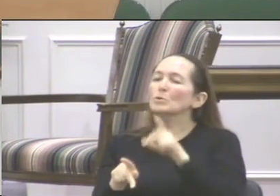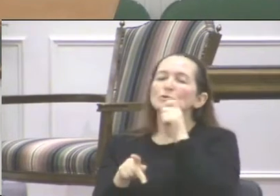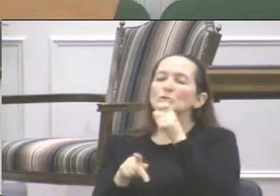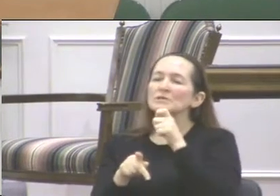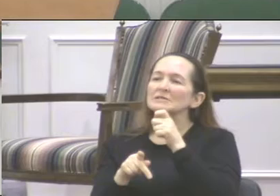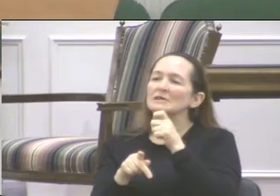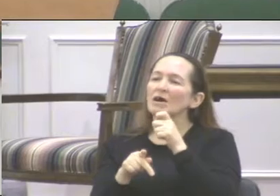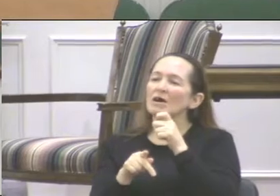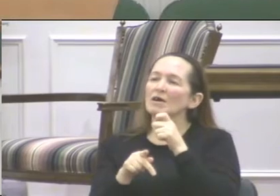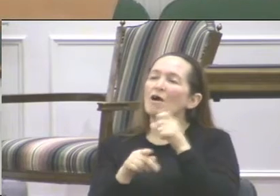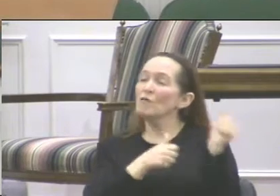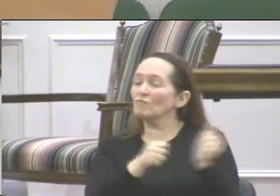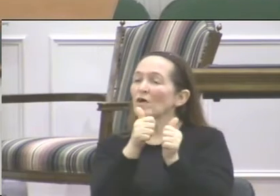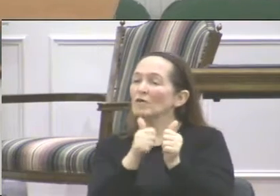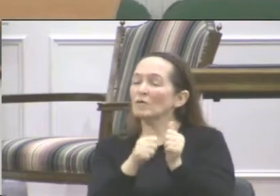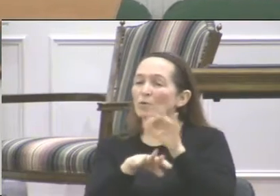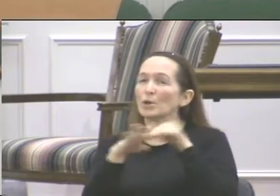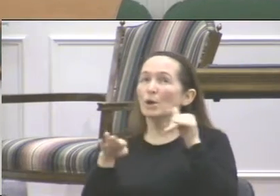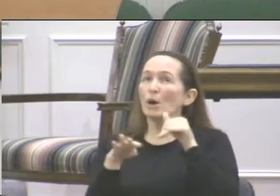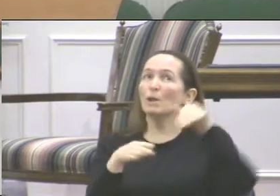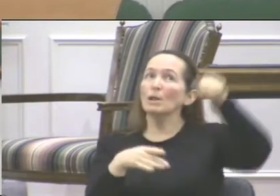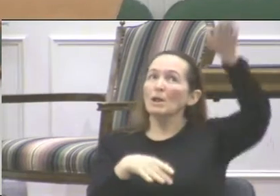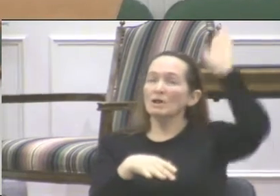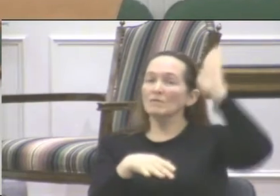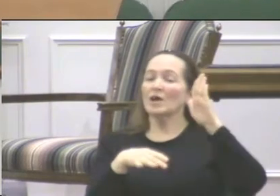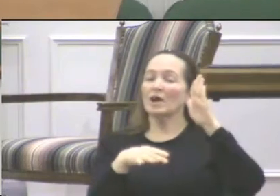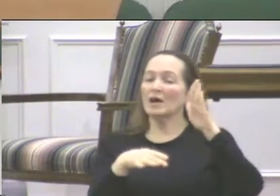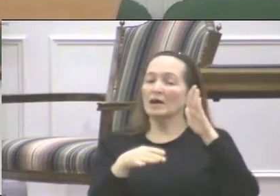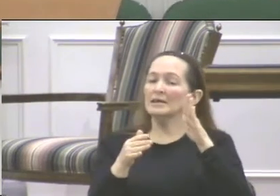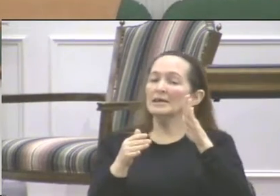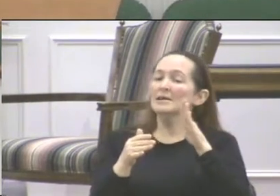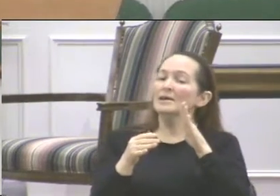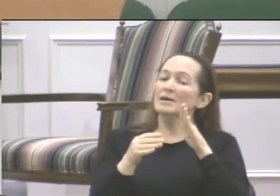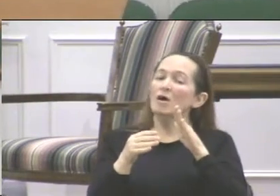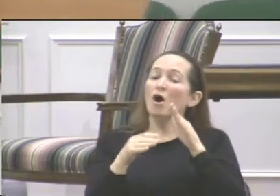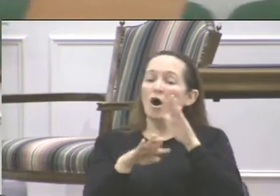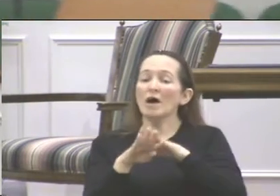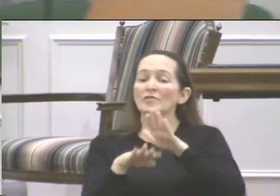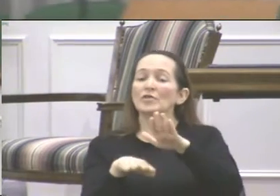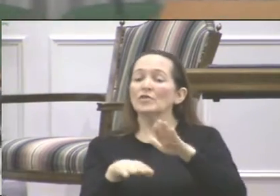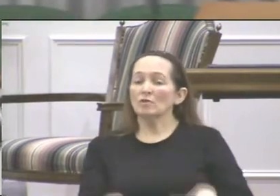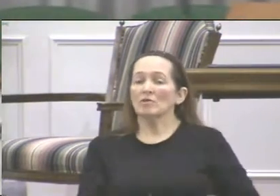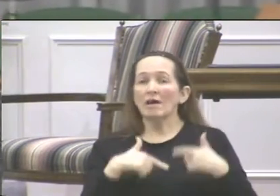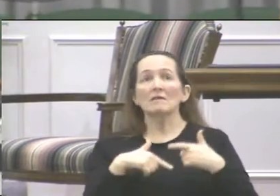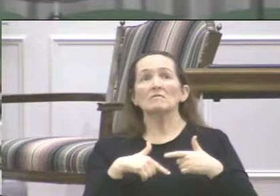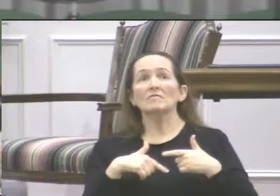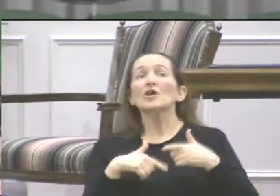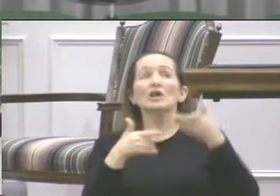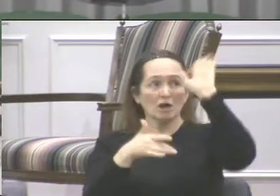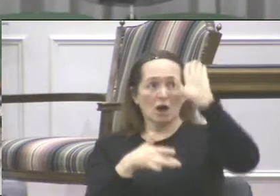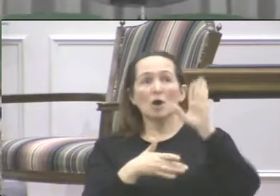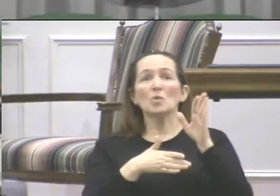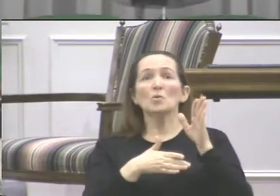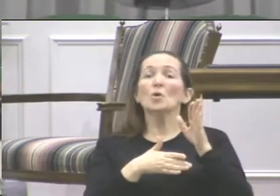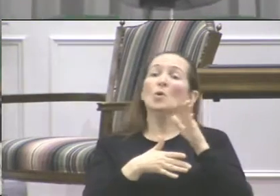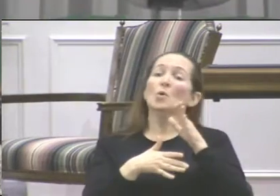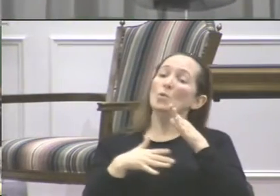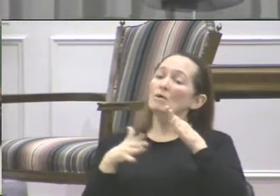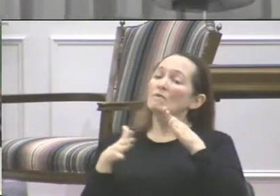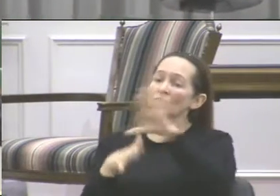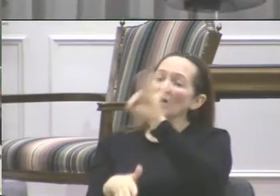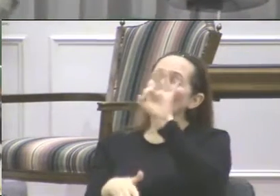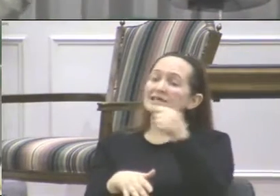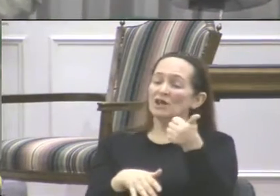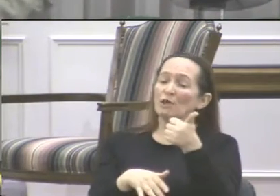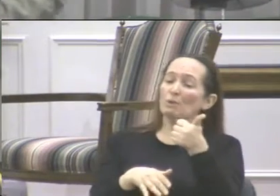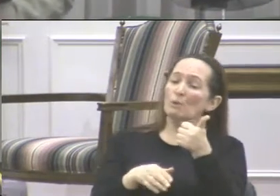in their life, then he will raise up another to do it, just as Mordecai had told Esther. And I think that's what